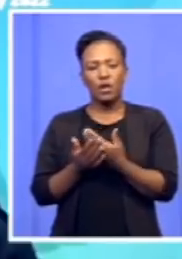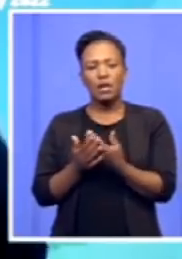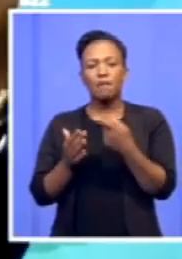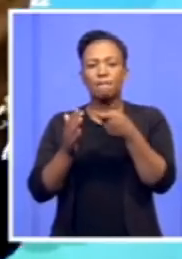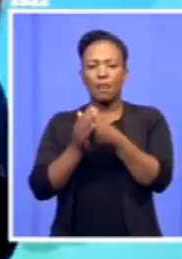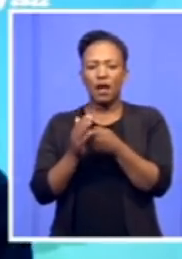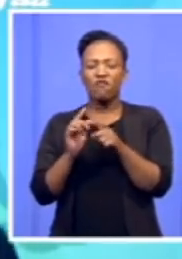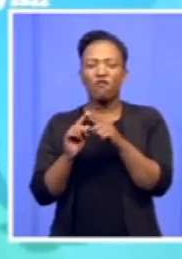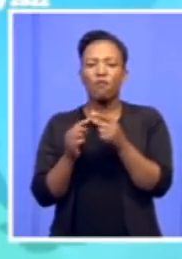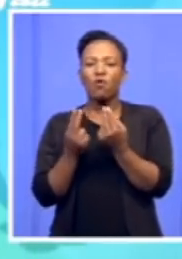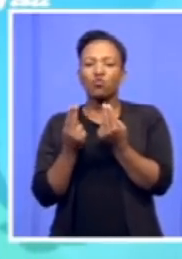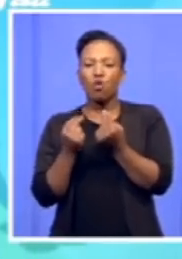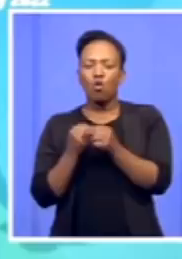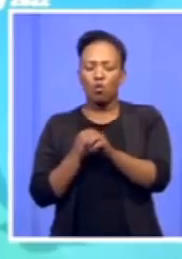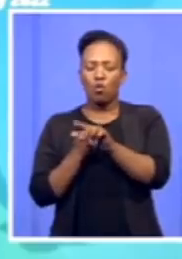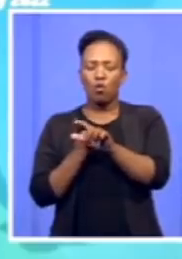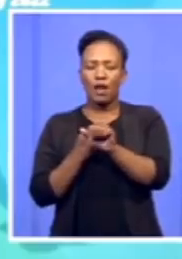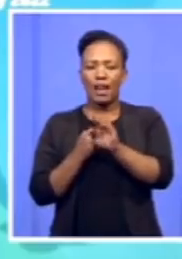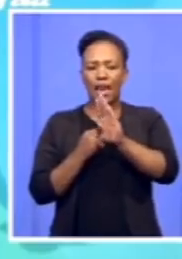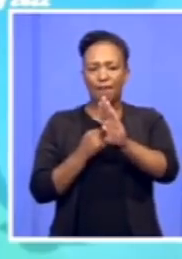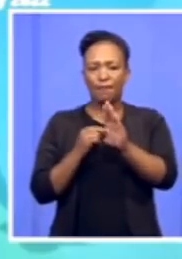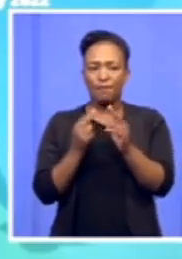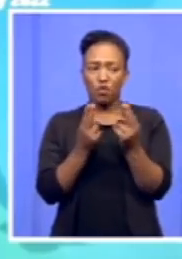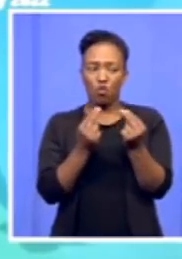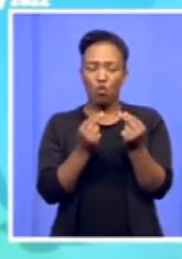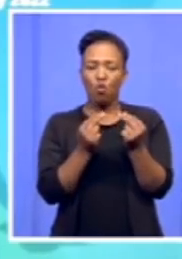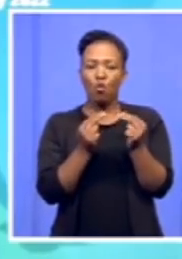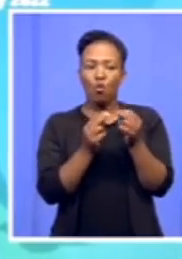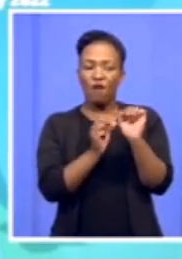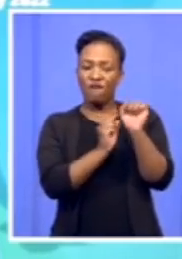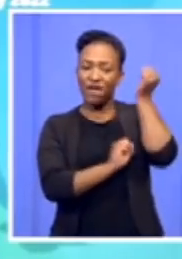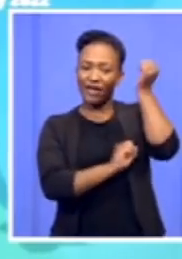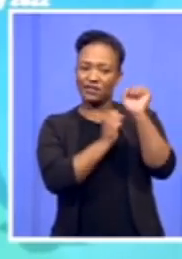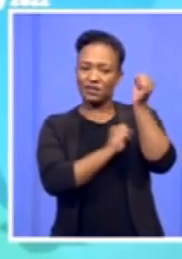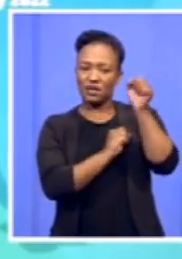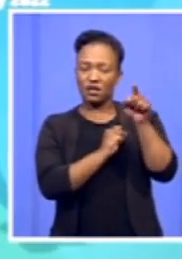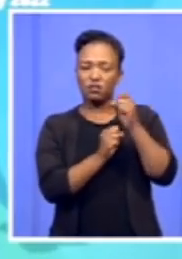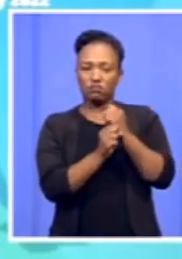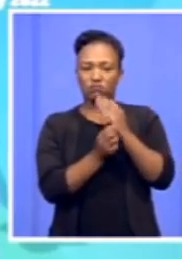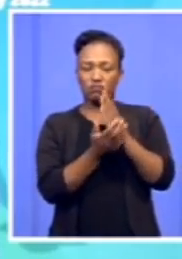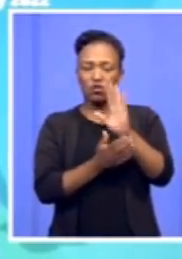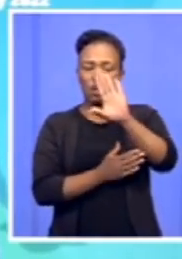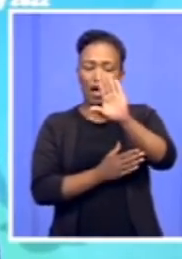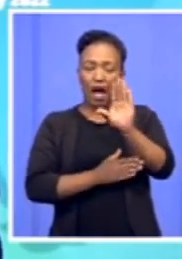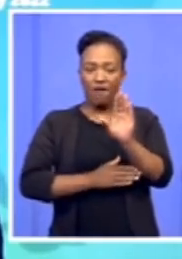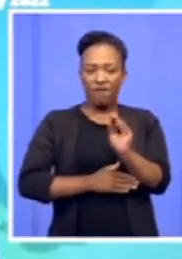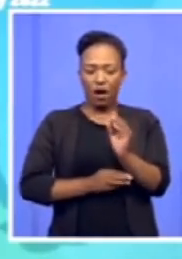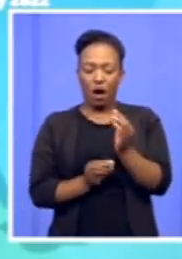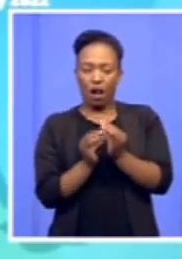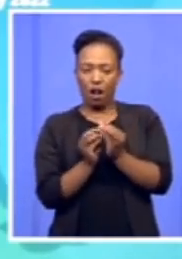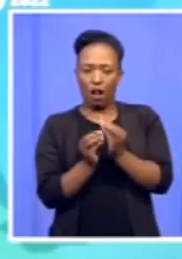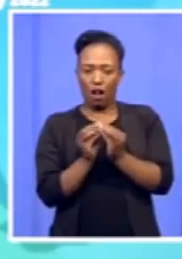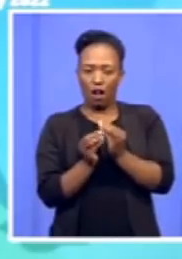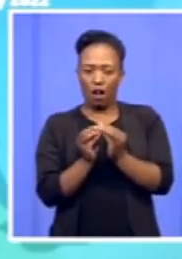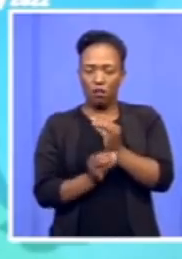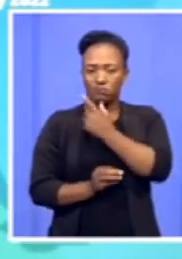new factories to ensure that this African production is nurtured, because these vaccines